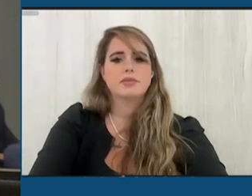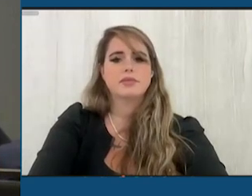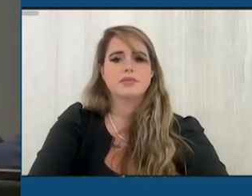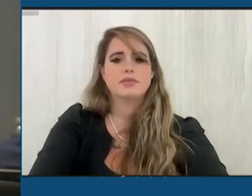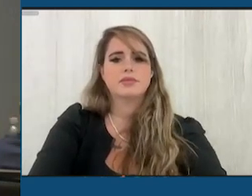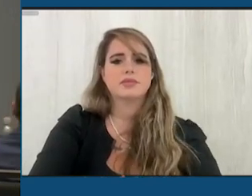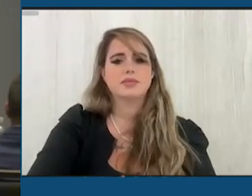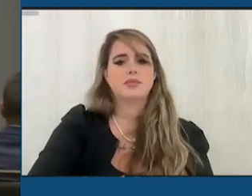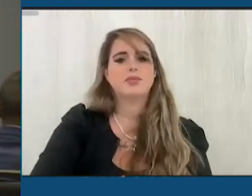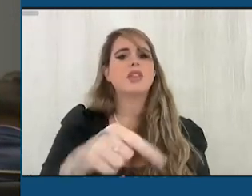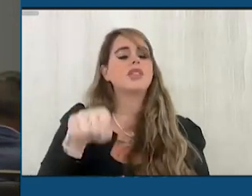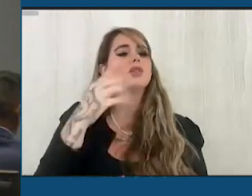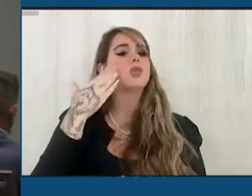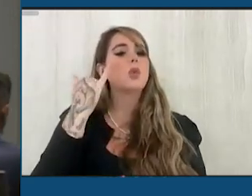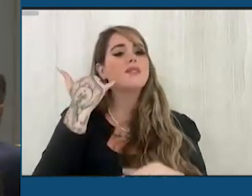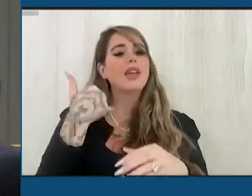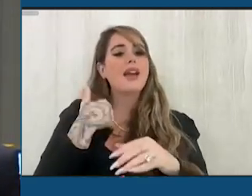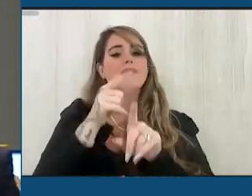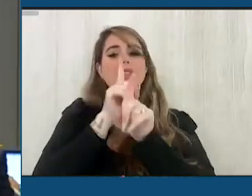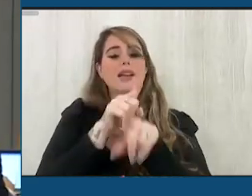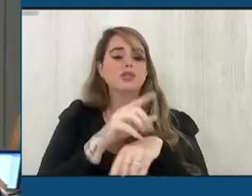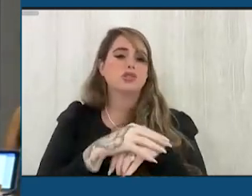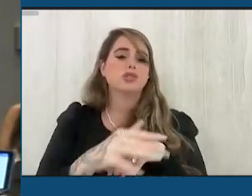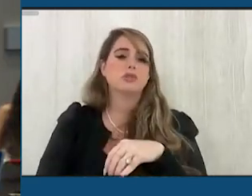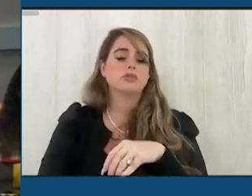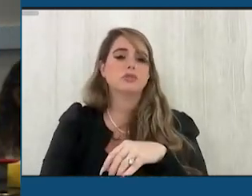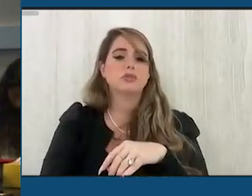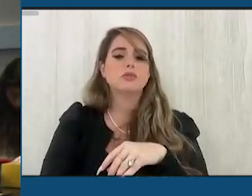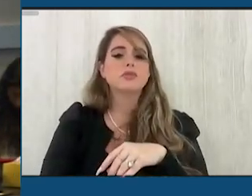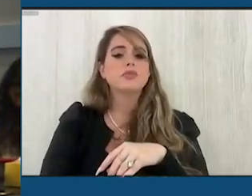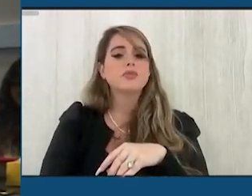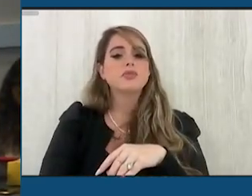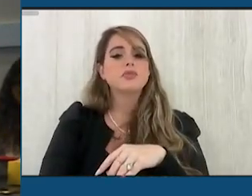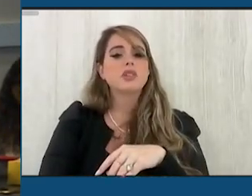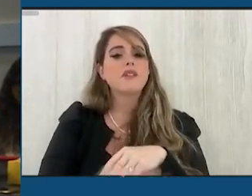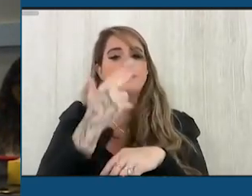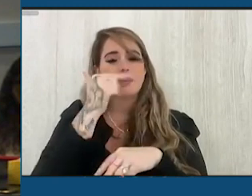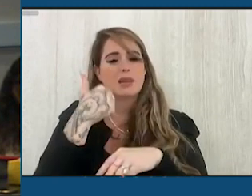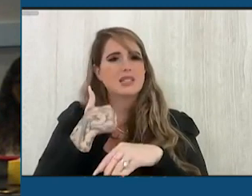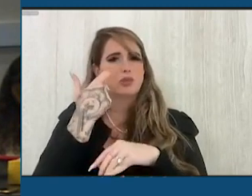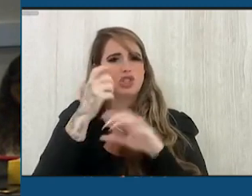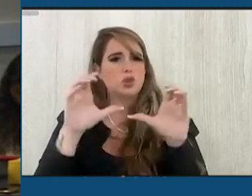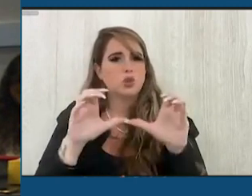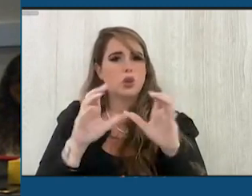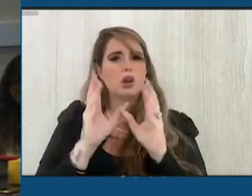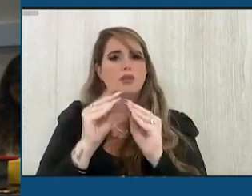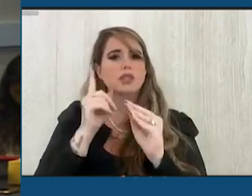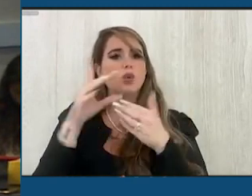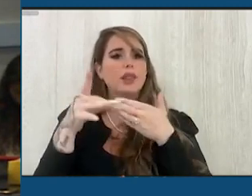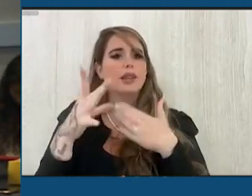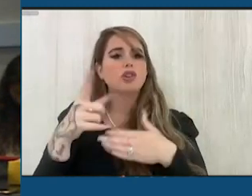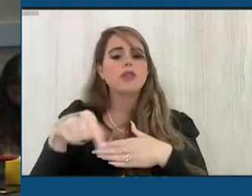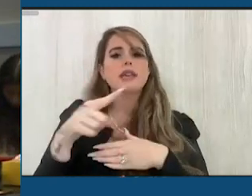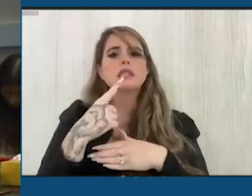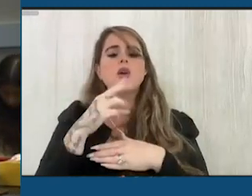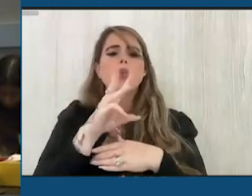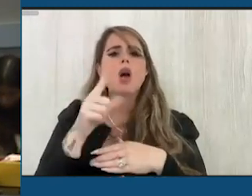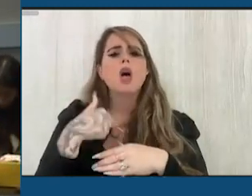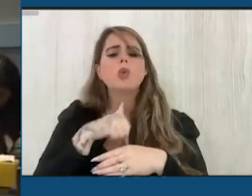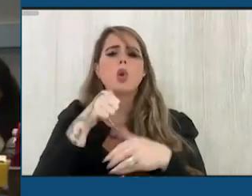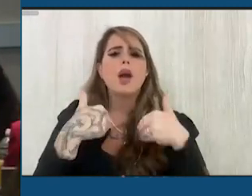don't know if they have the answers. It's funny because I was doing this conference for leaders, and they said, well, we don't have the skills